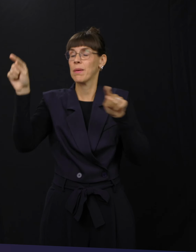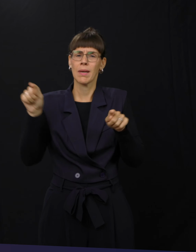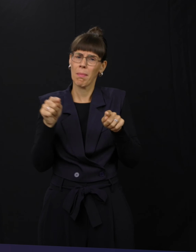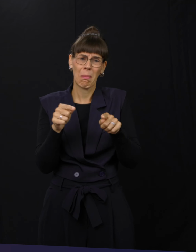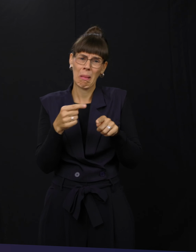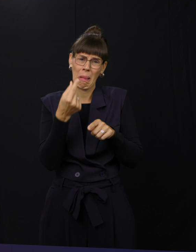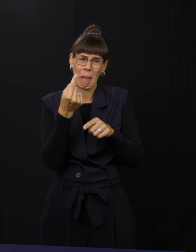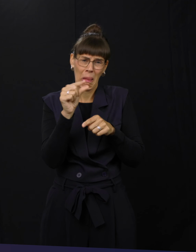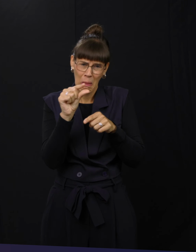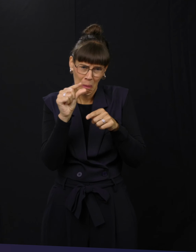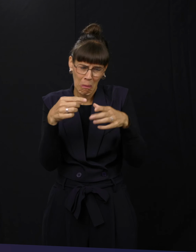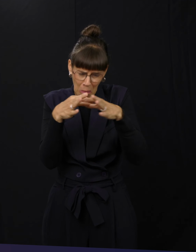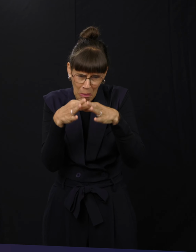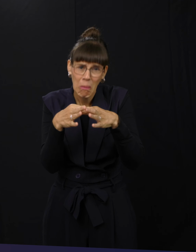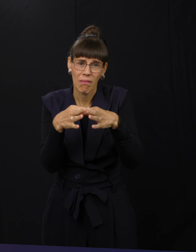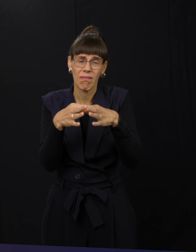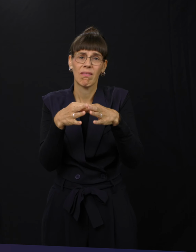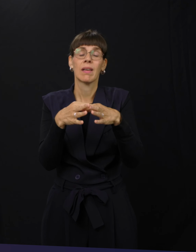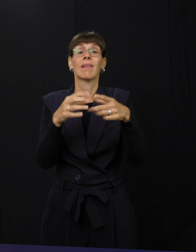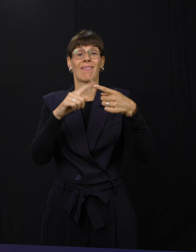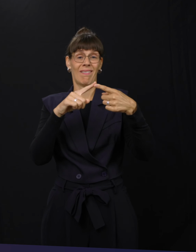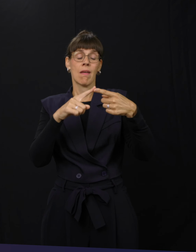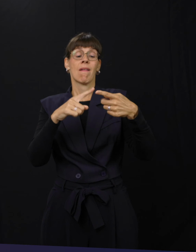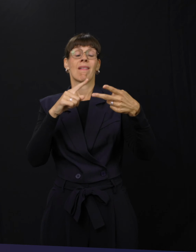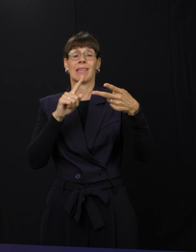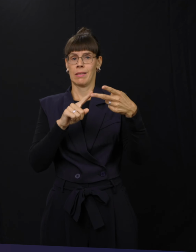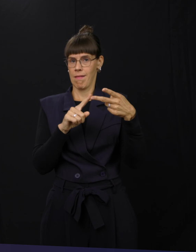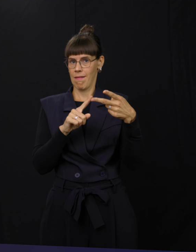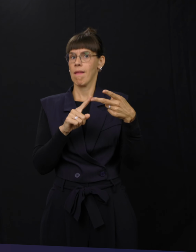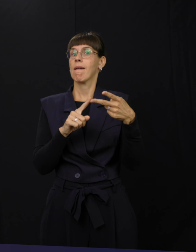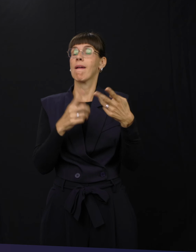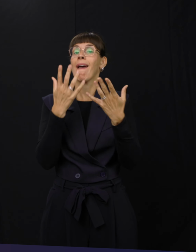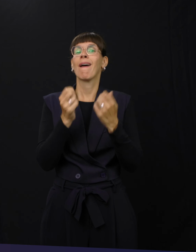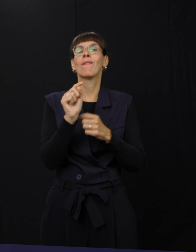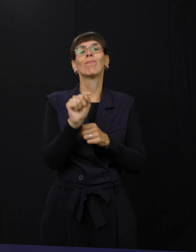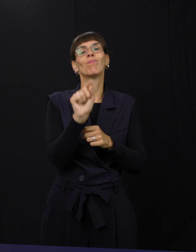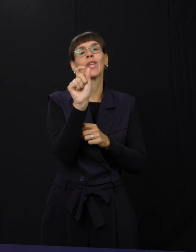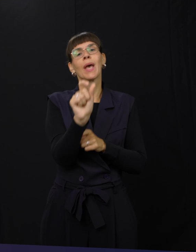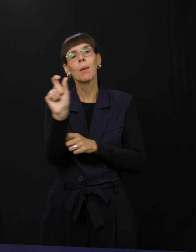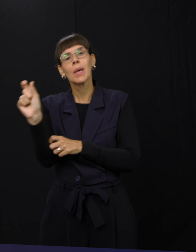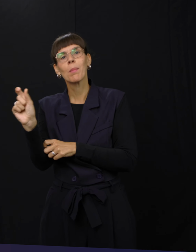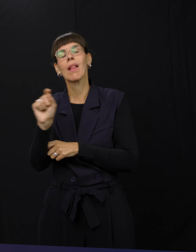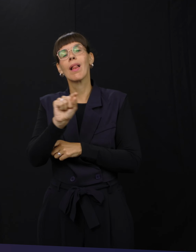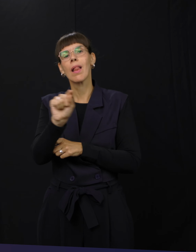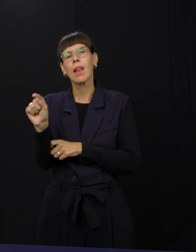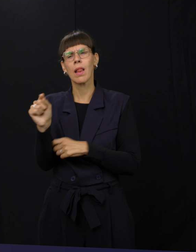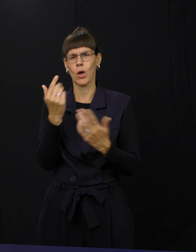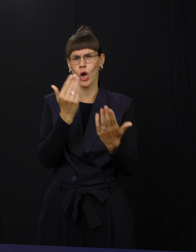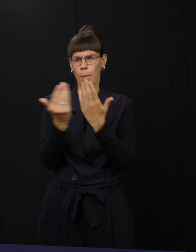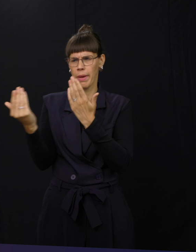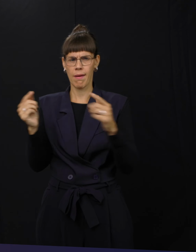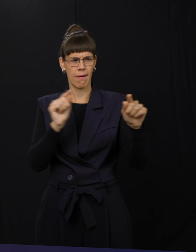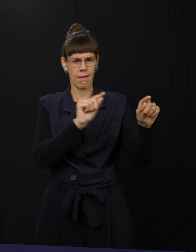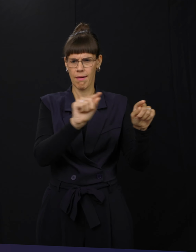people, that's a challenge one. Second challenge is if you have patients that you compare to each other,